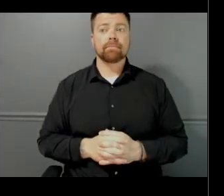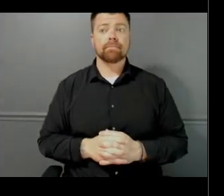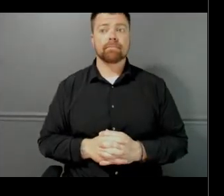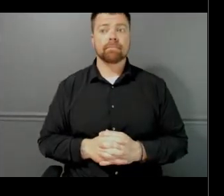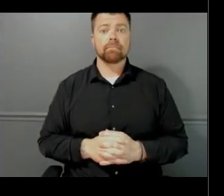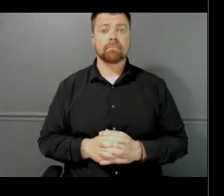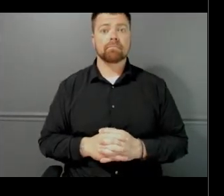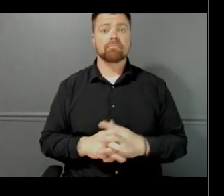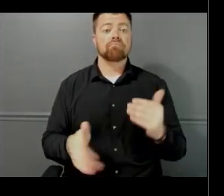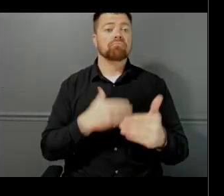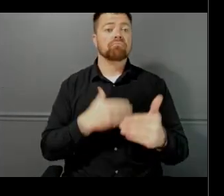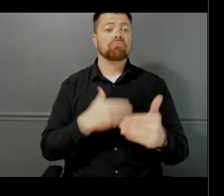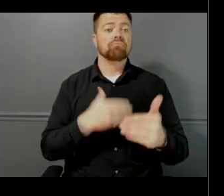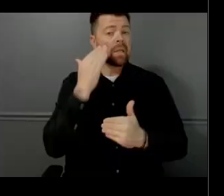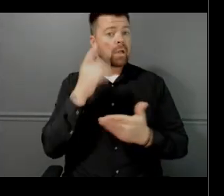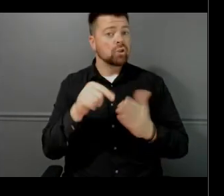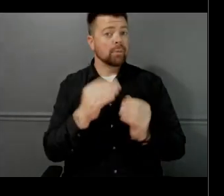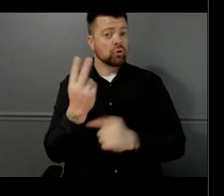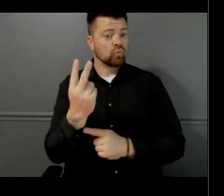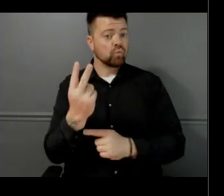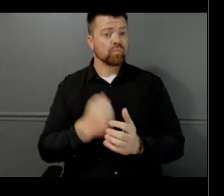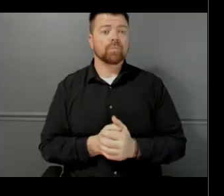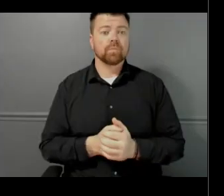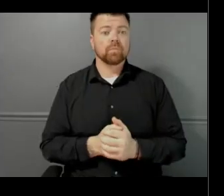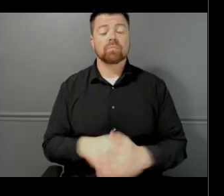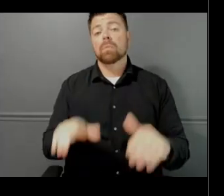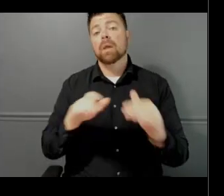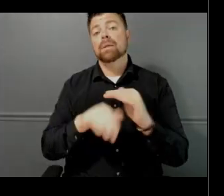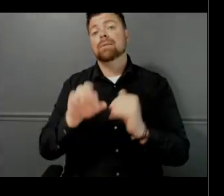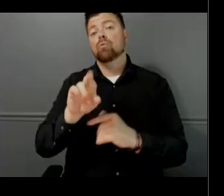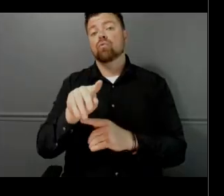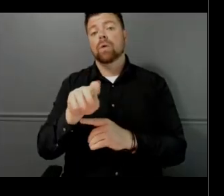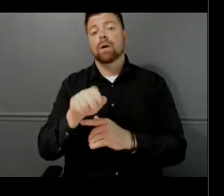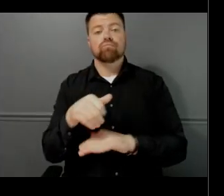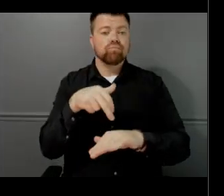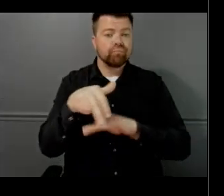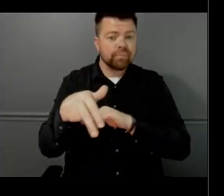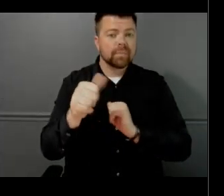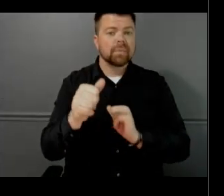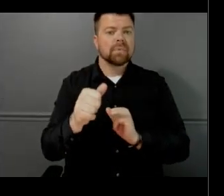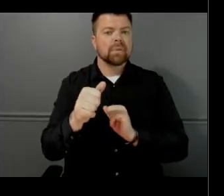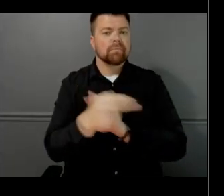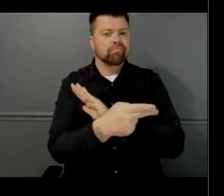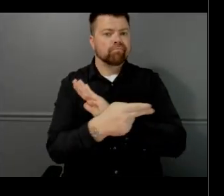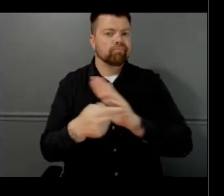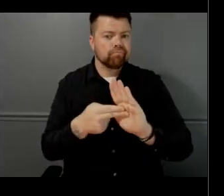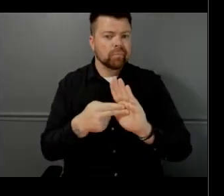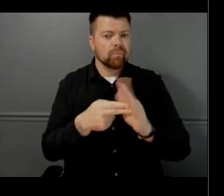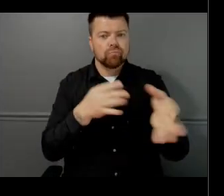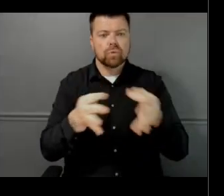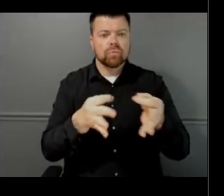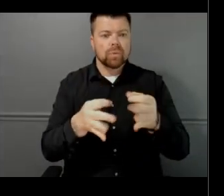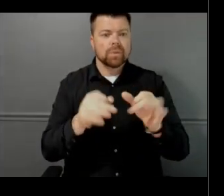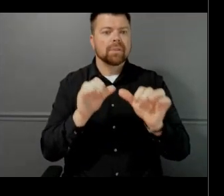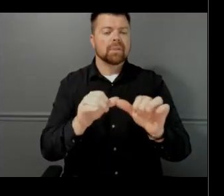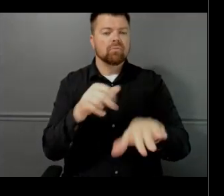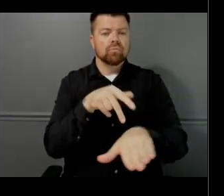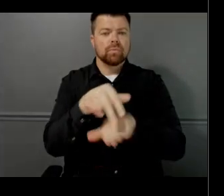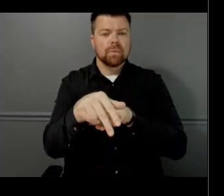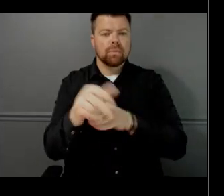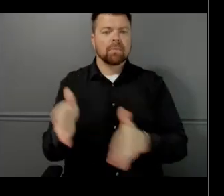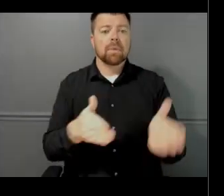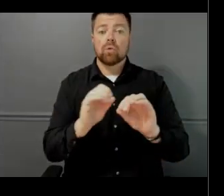Moving on to knowledge check 2. An accessible route is, in part, a continuous pedestrian path with